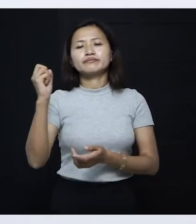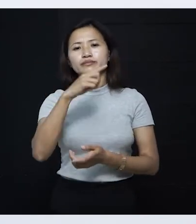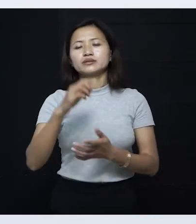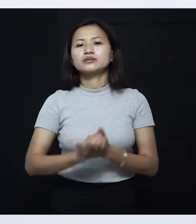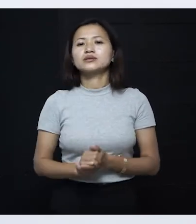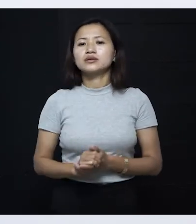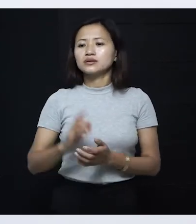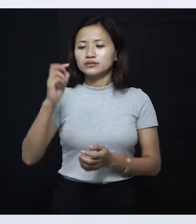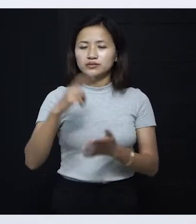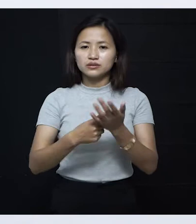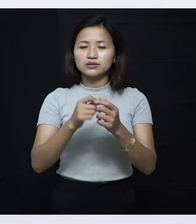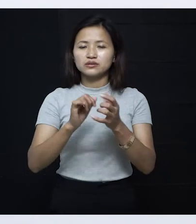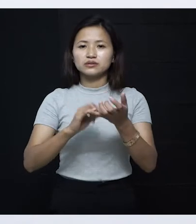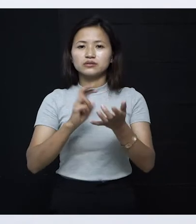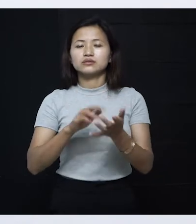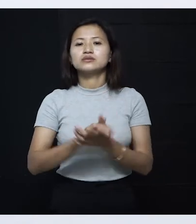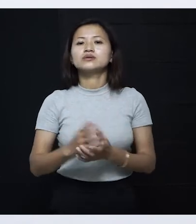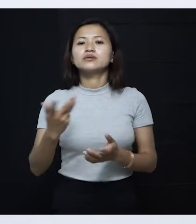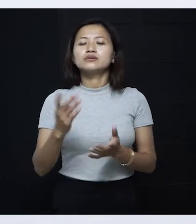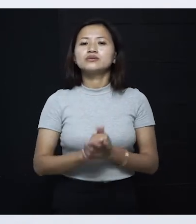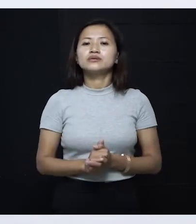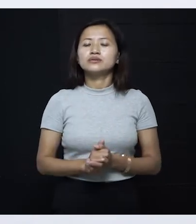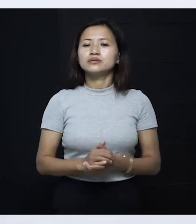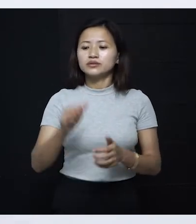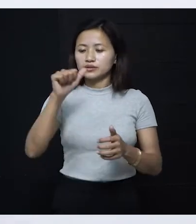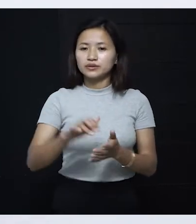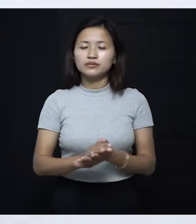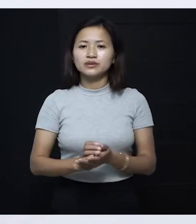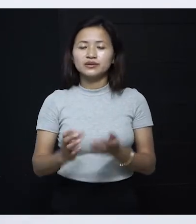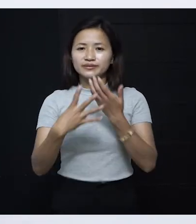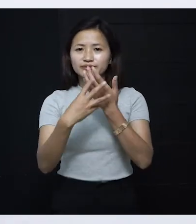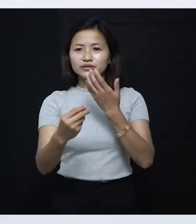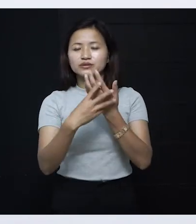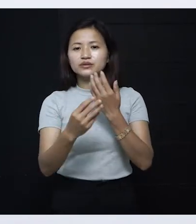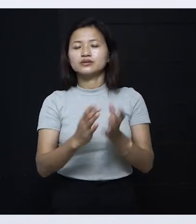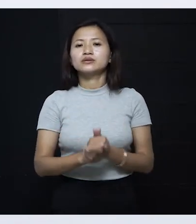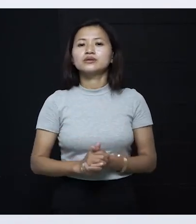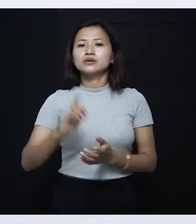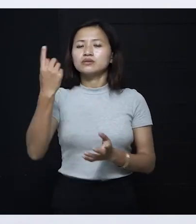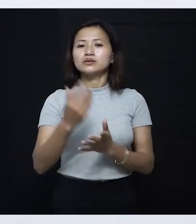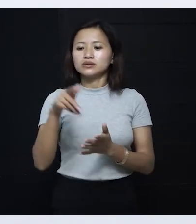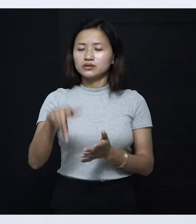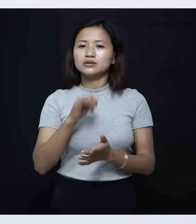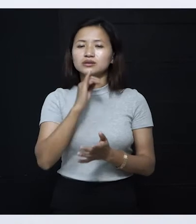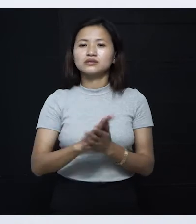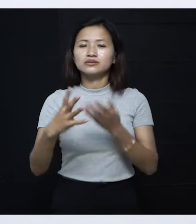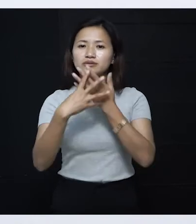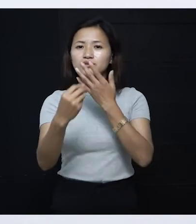after, the reason why it is being kept there is so that it can be dried, okay? So once it is